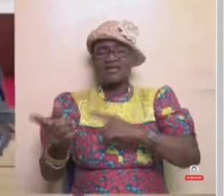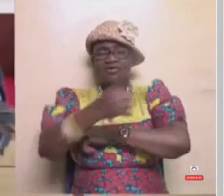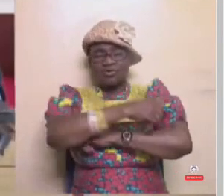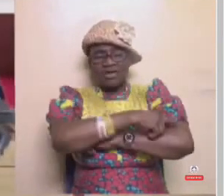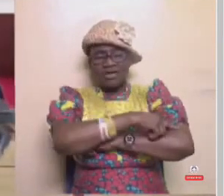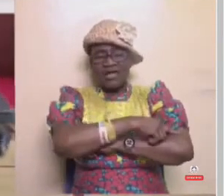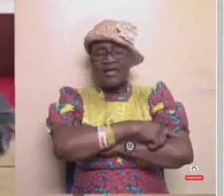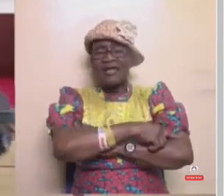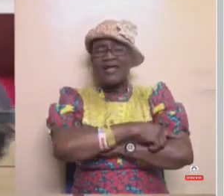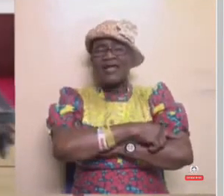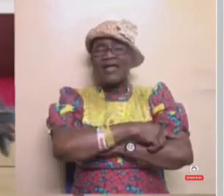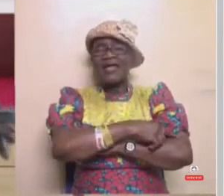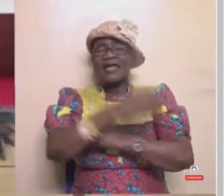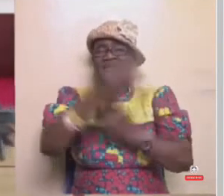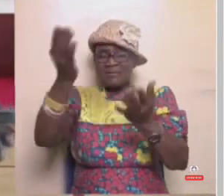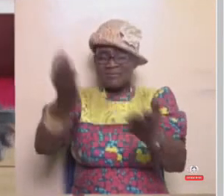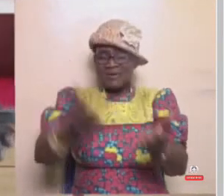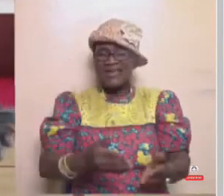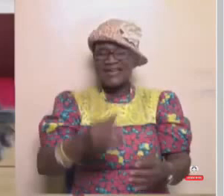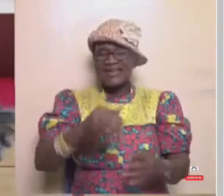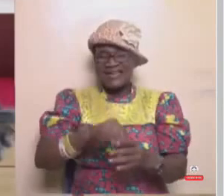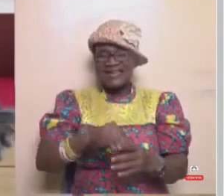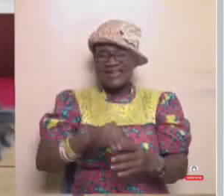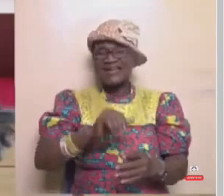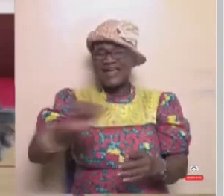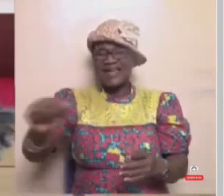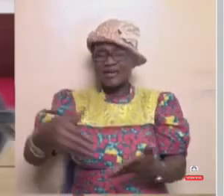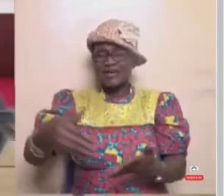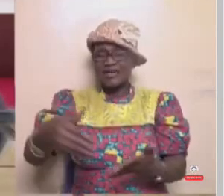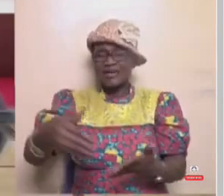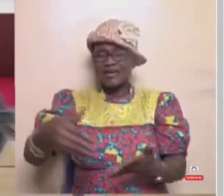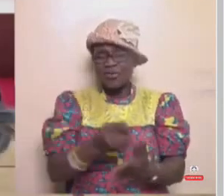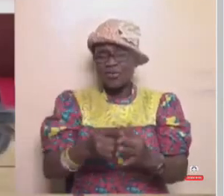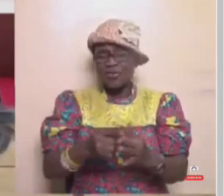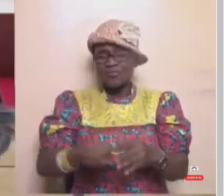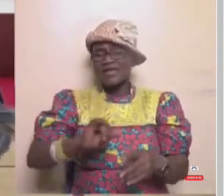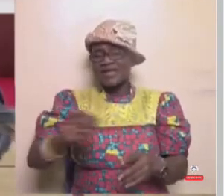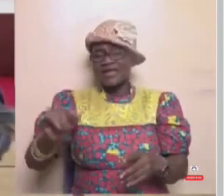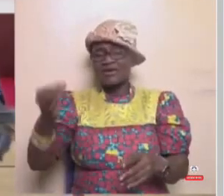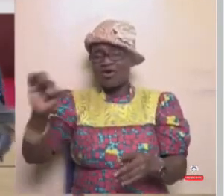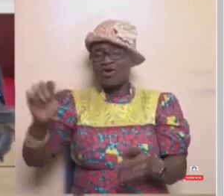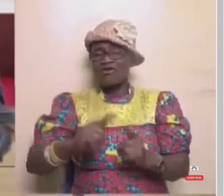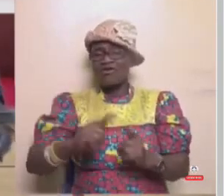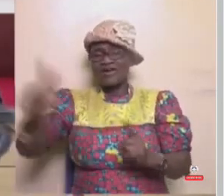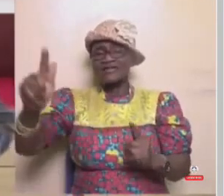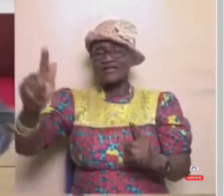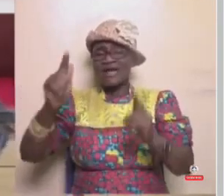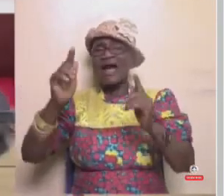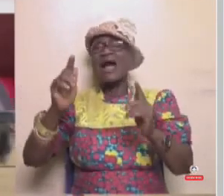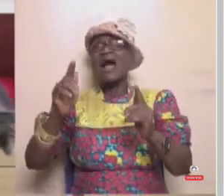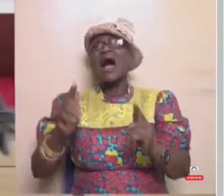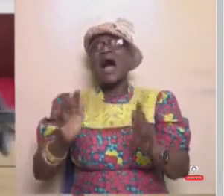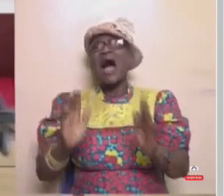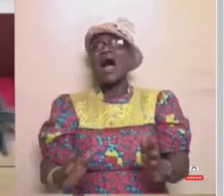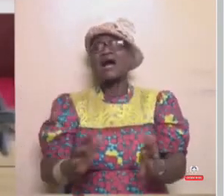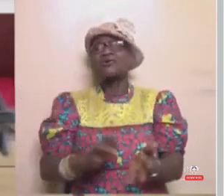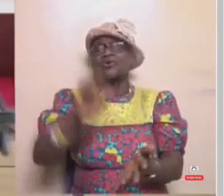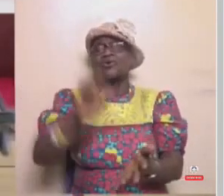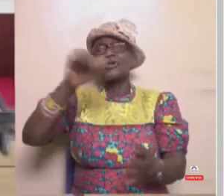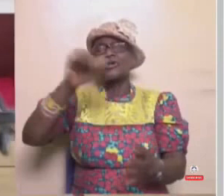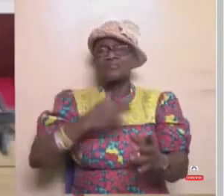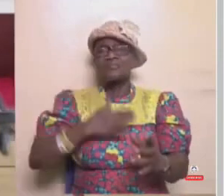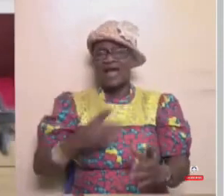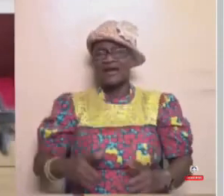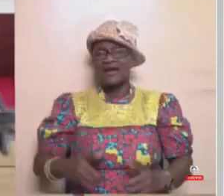new beginning of a greater glory in my life. In the name of Jesus. Thank you,